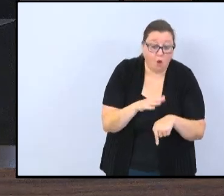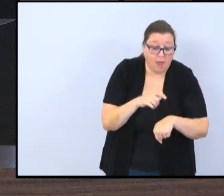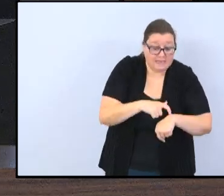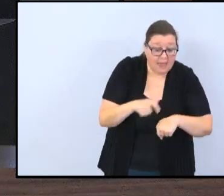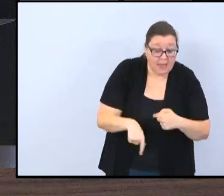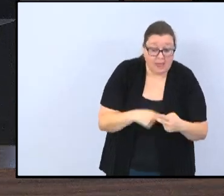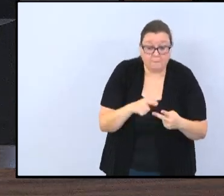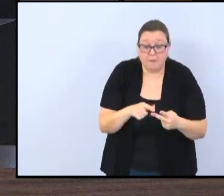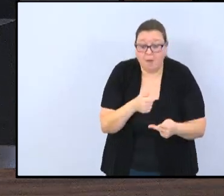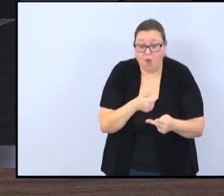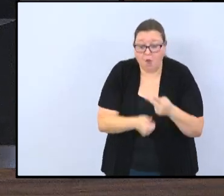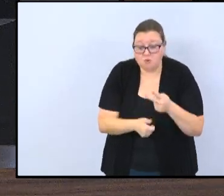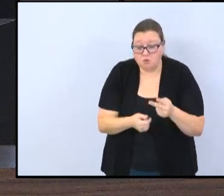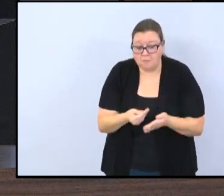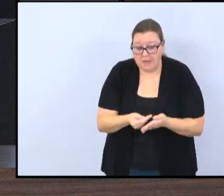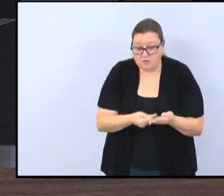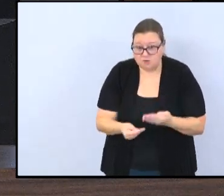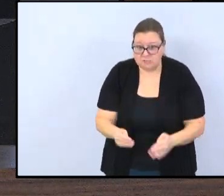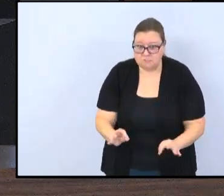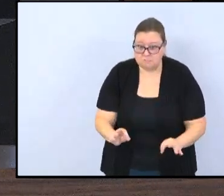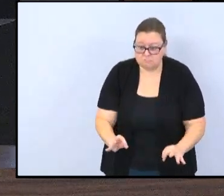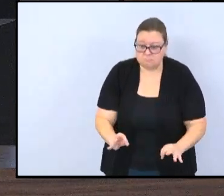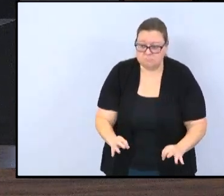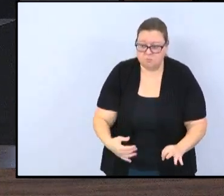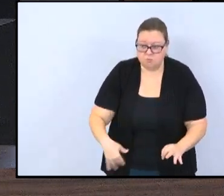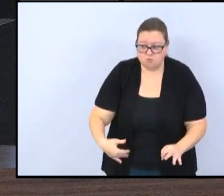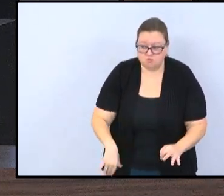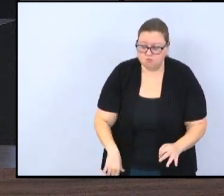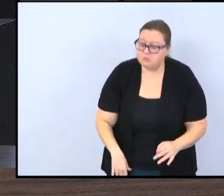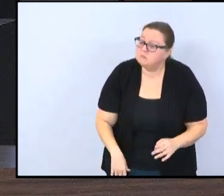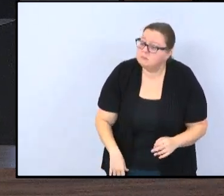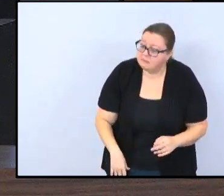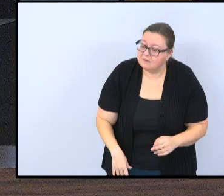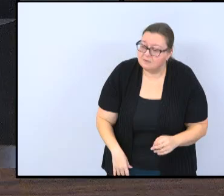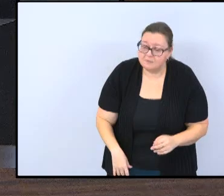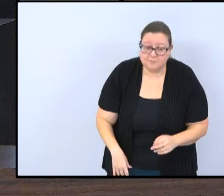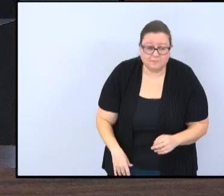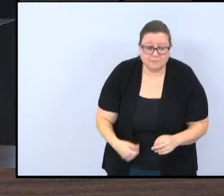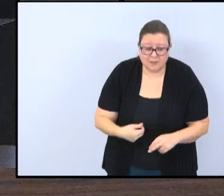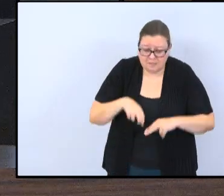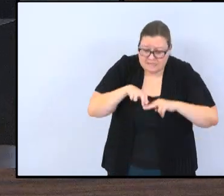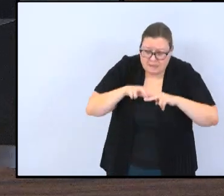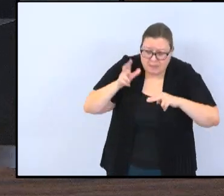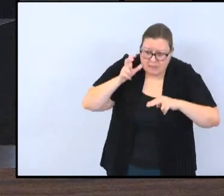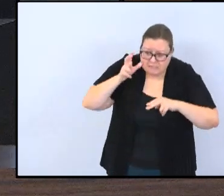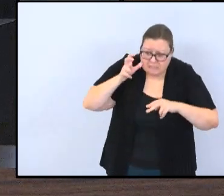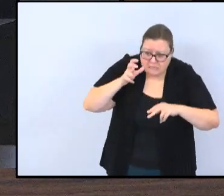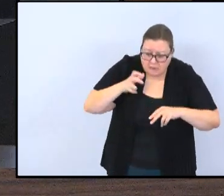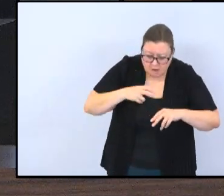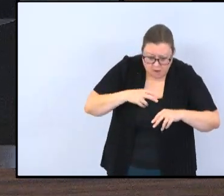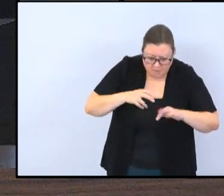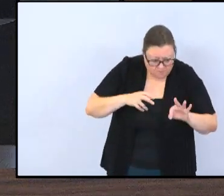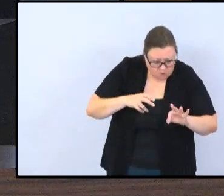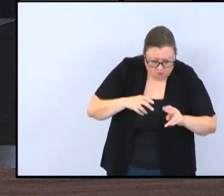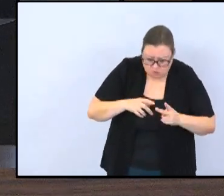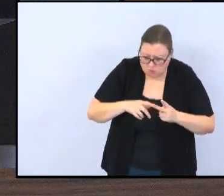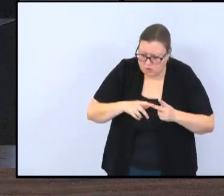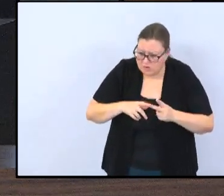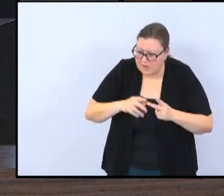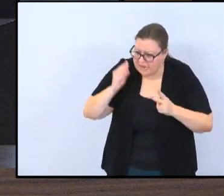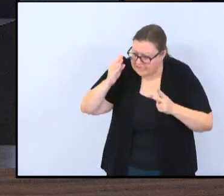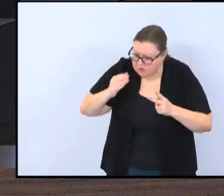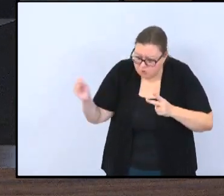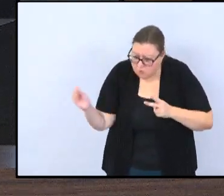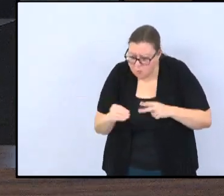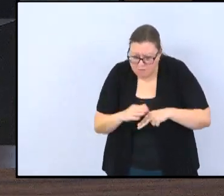budget. And I just really, I'm sitting here and I'm listening to all this. I'm listening to the furniture. I'm listening that teachers